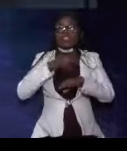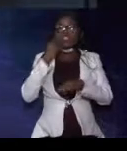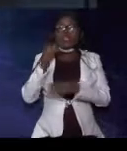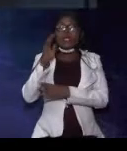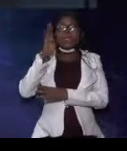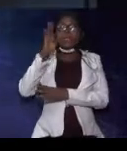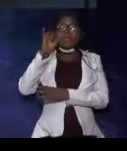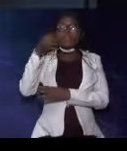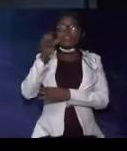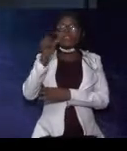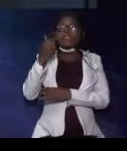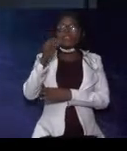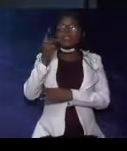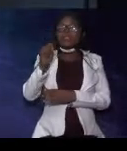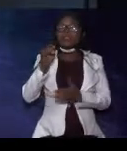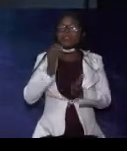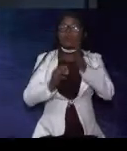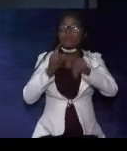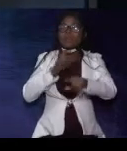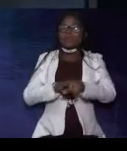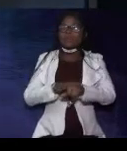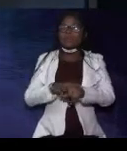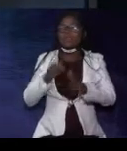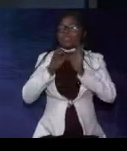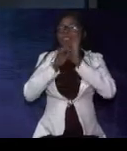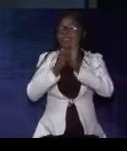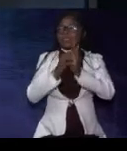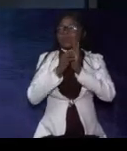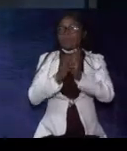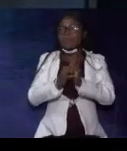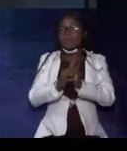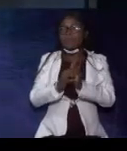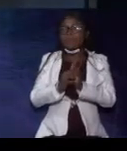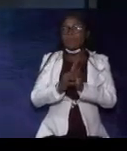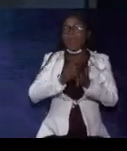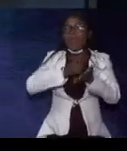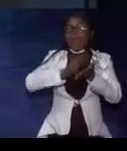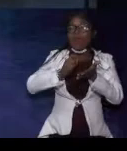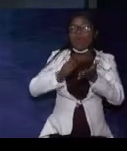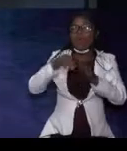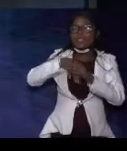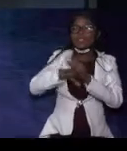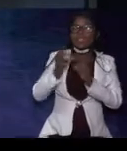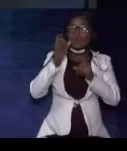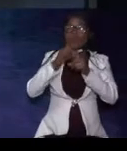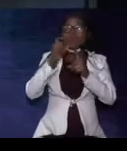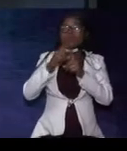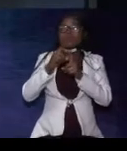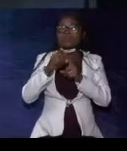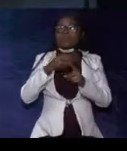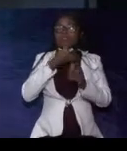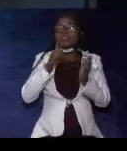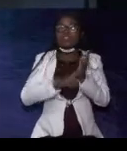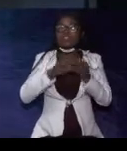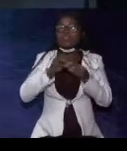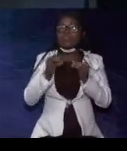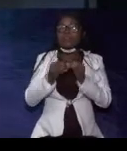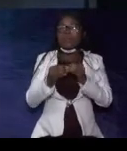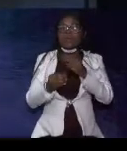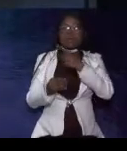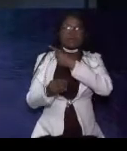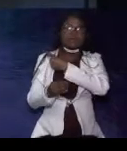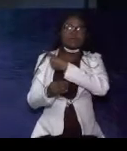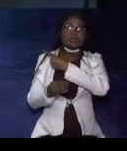example. Okay, so now look at this number. So many digits all together lumped up and probably look